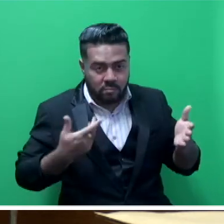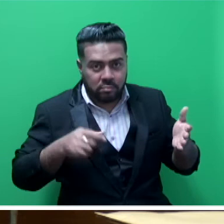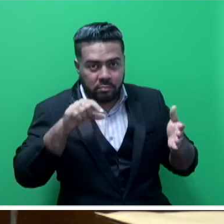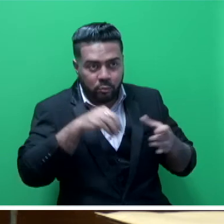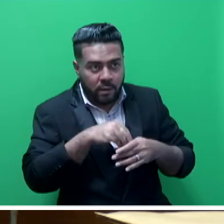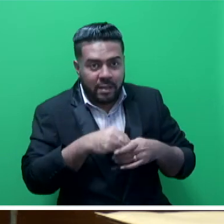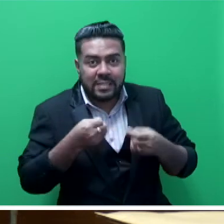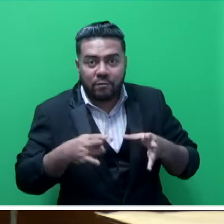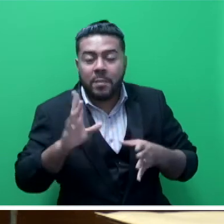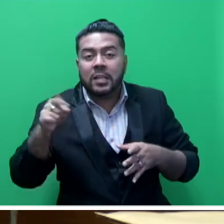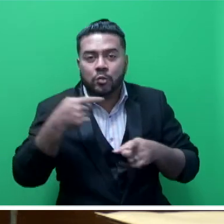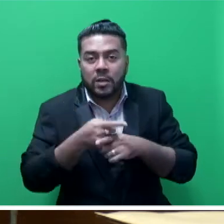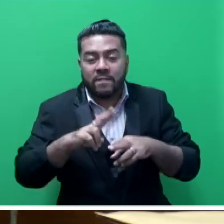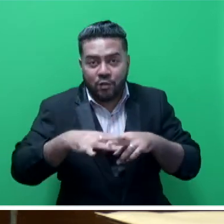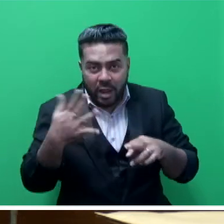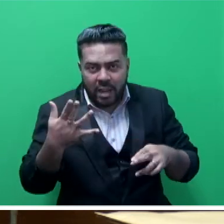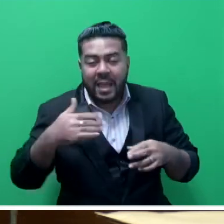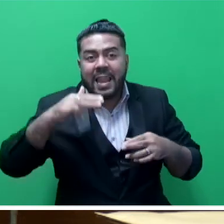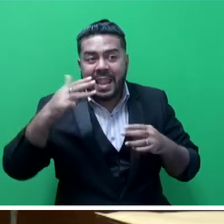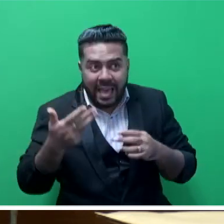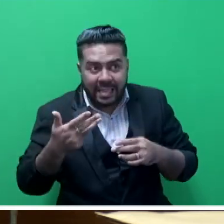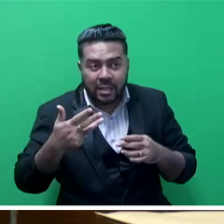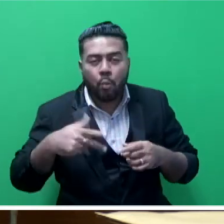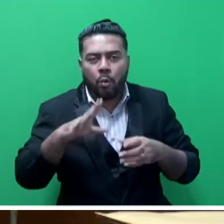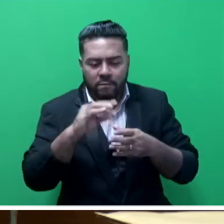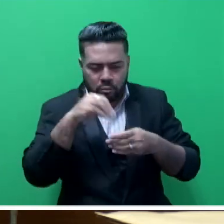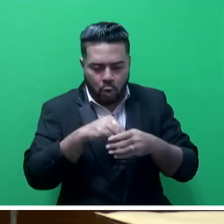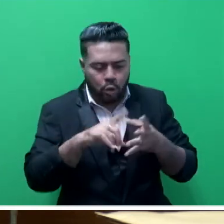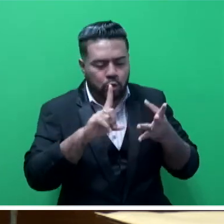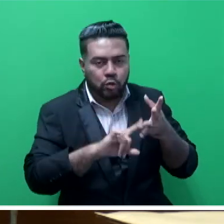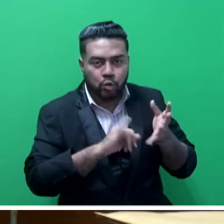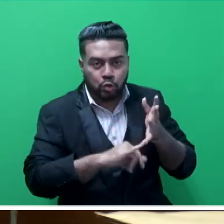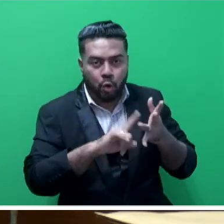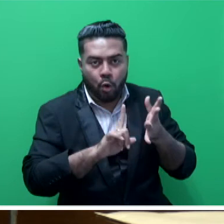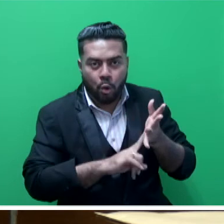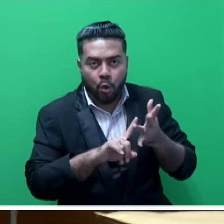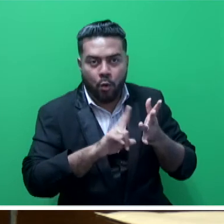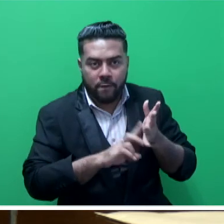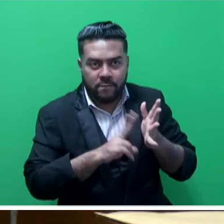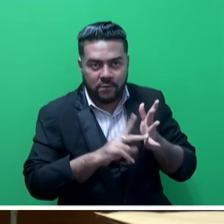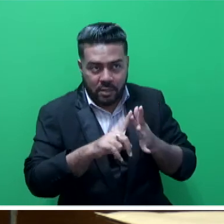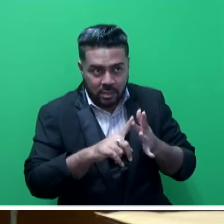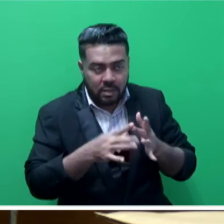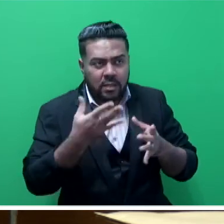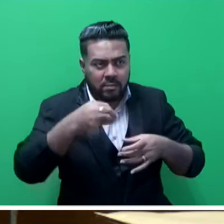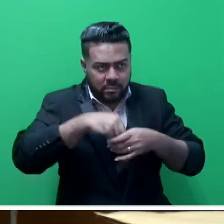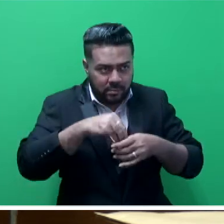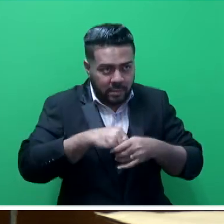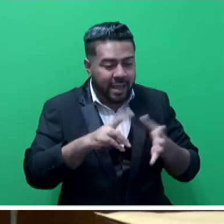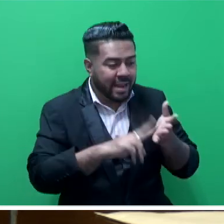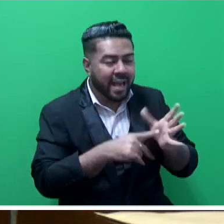next week Friday, 9 in the Western Division: Solovi, Saru Creek, Navalau, Narewa, Nakorotumbu,